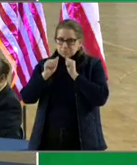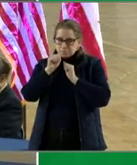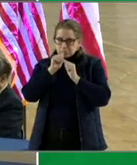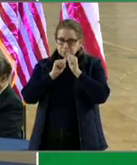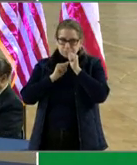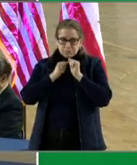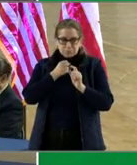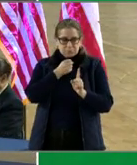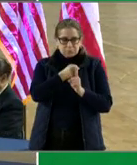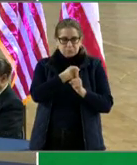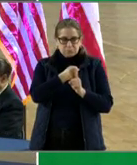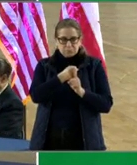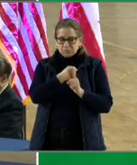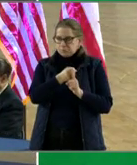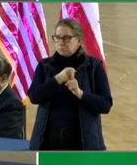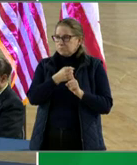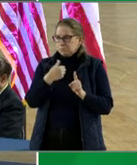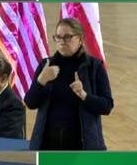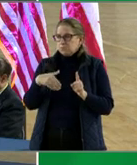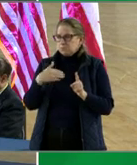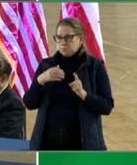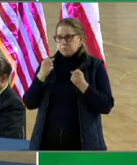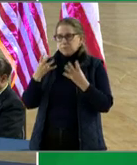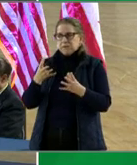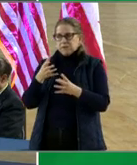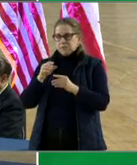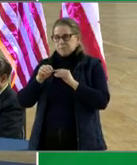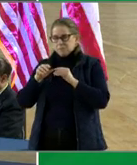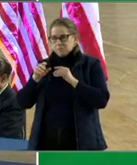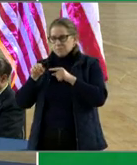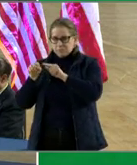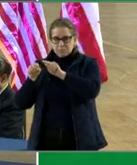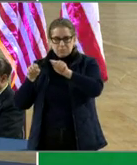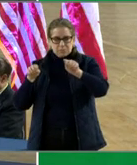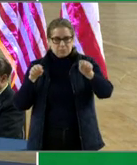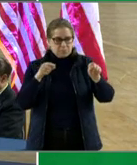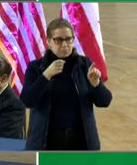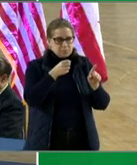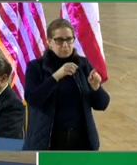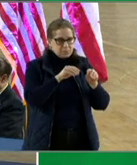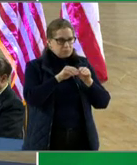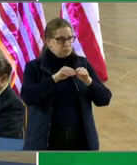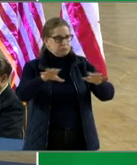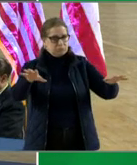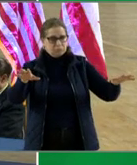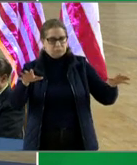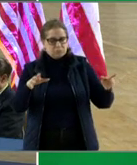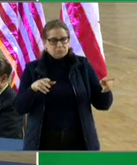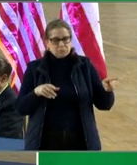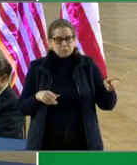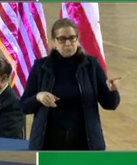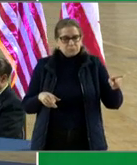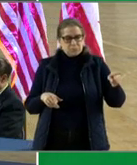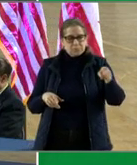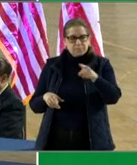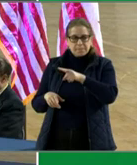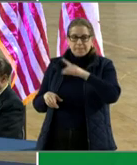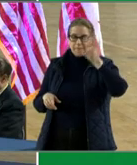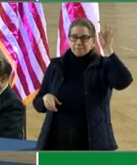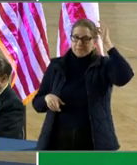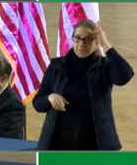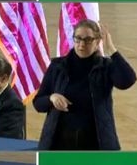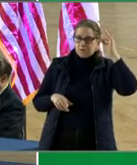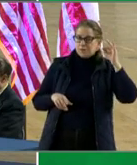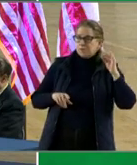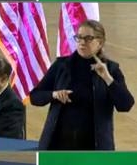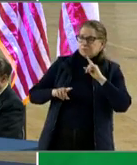visited upon us. And I think that from a federal response to a local response,